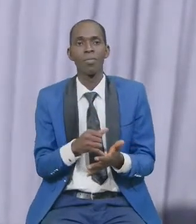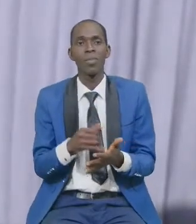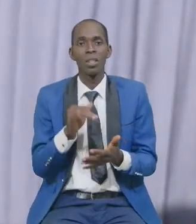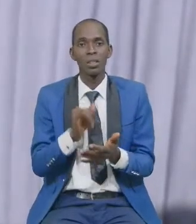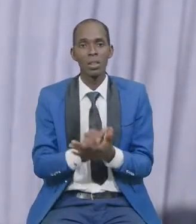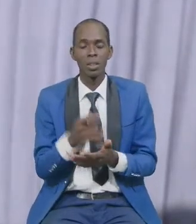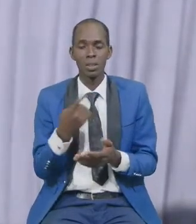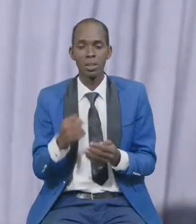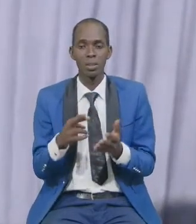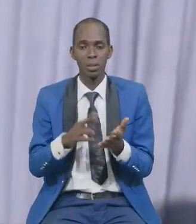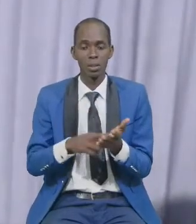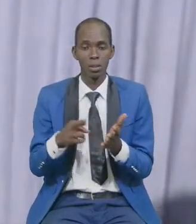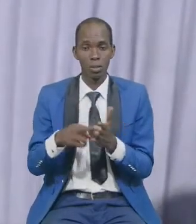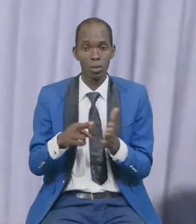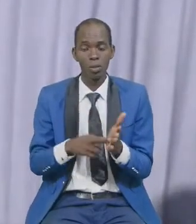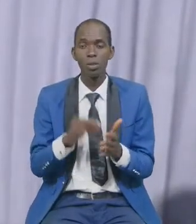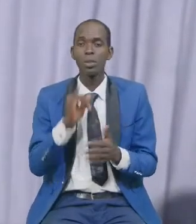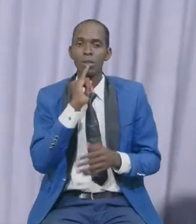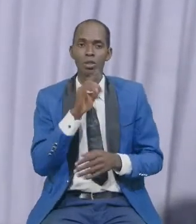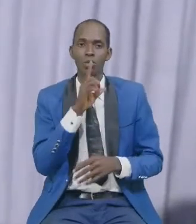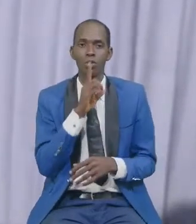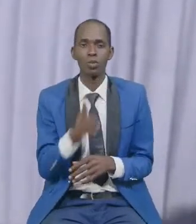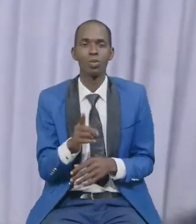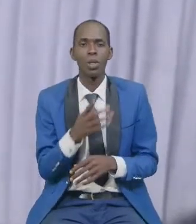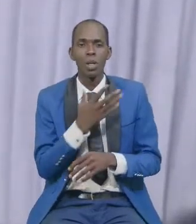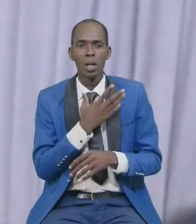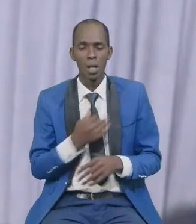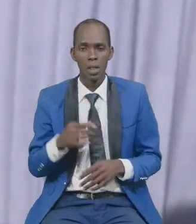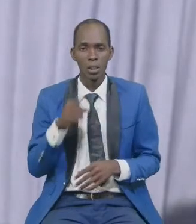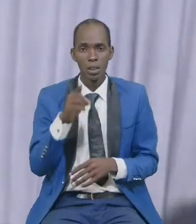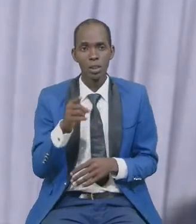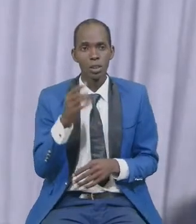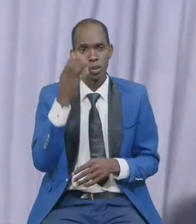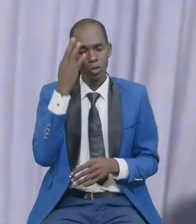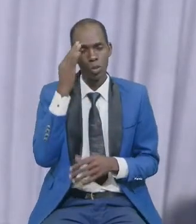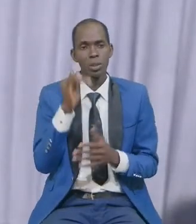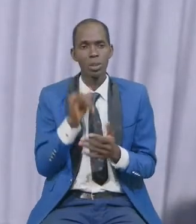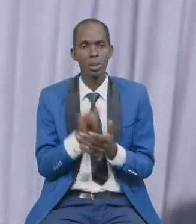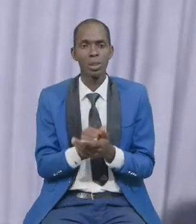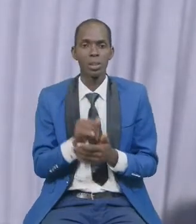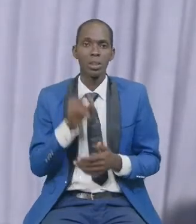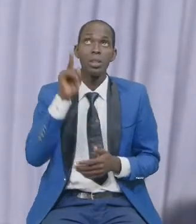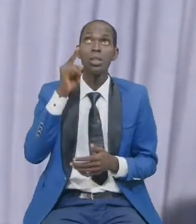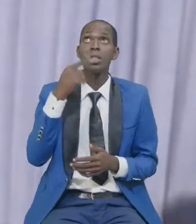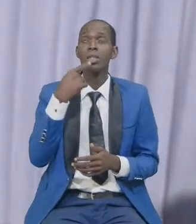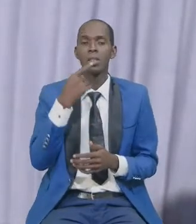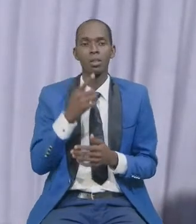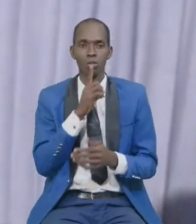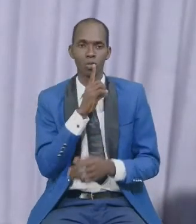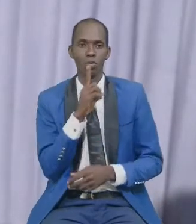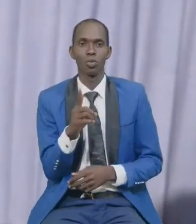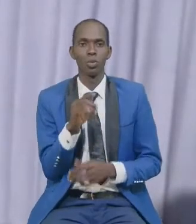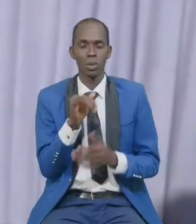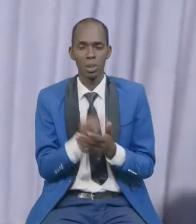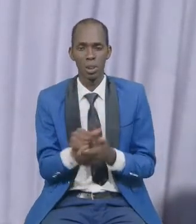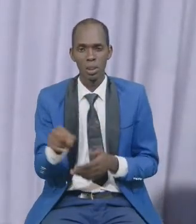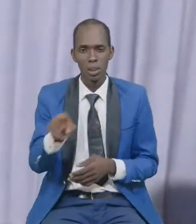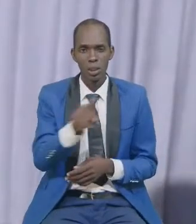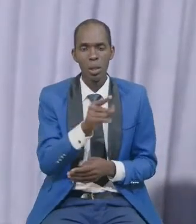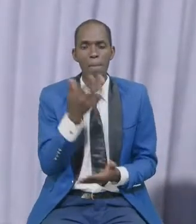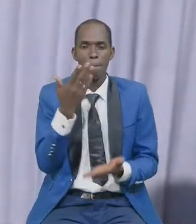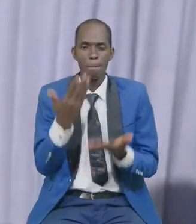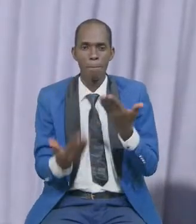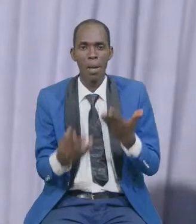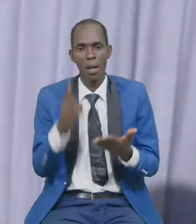true. And he knoweth that he says true, that he